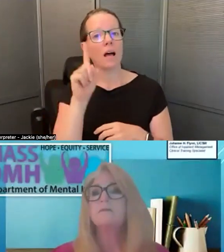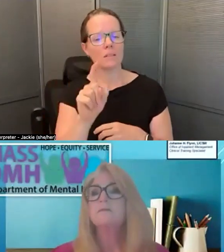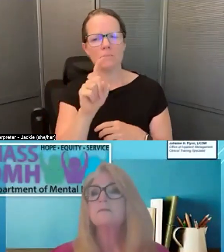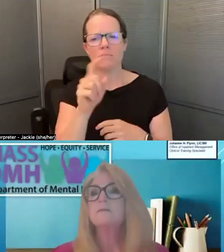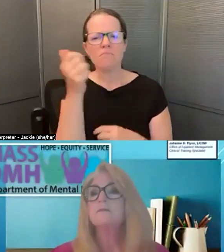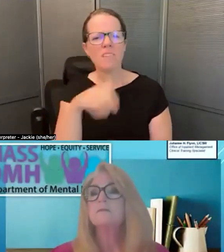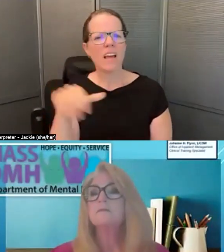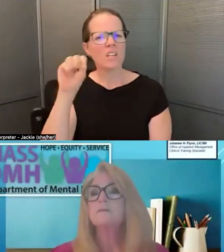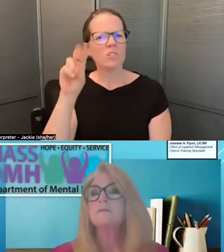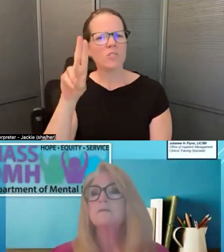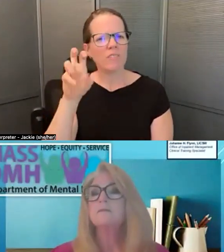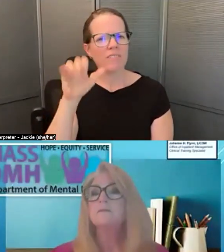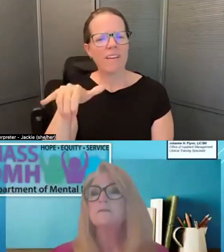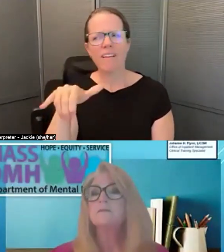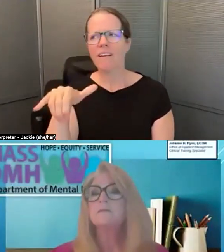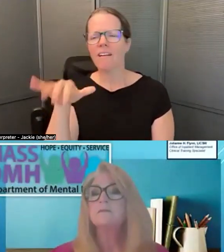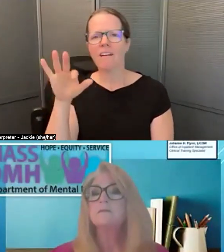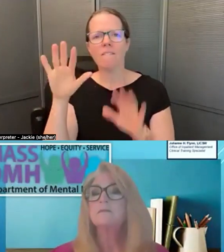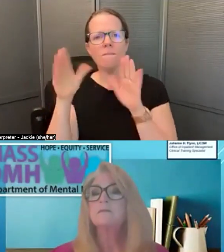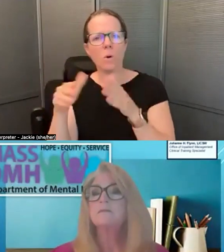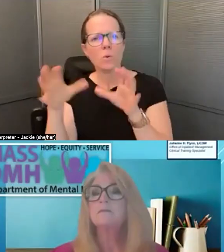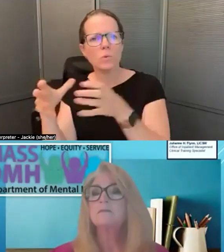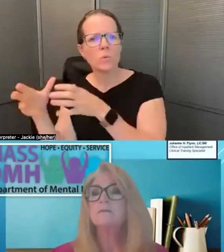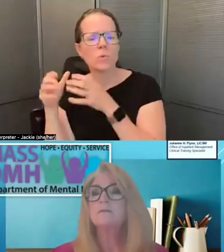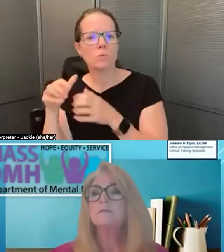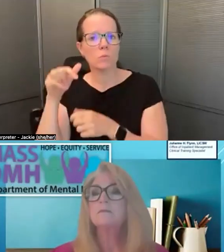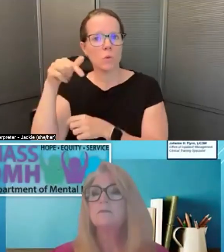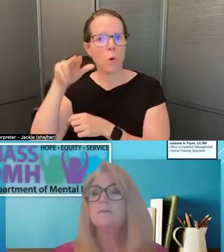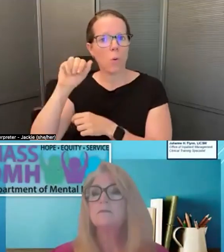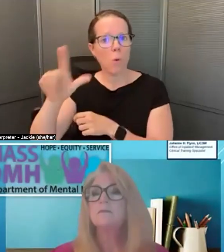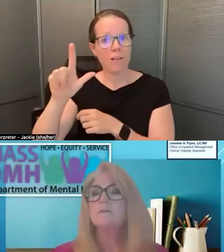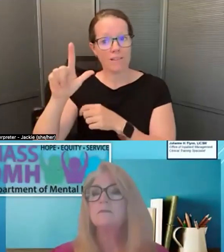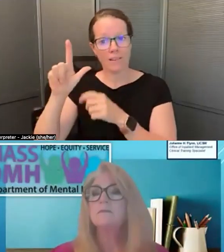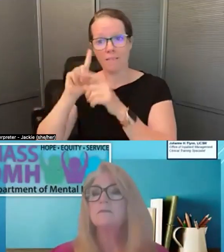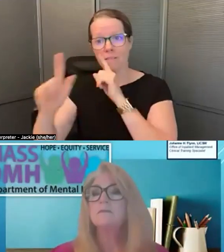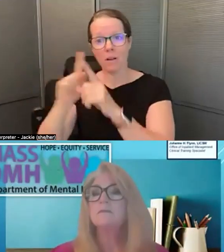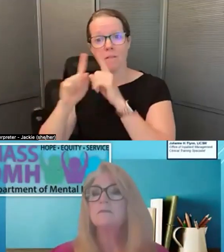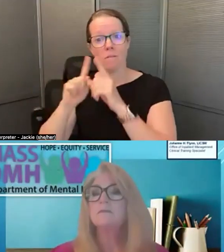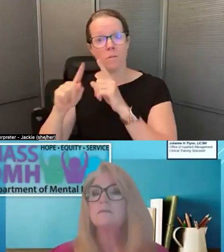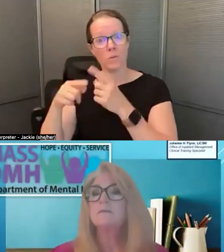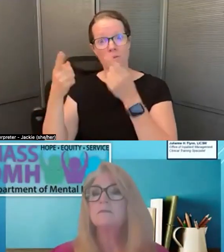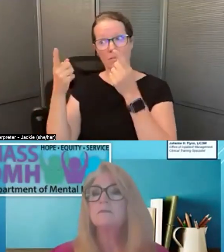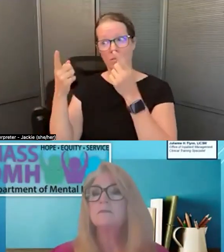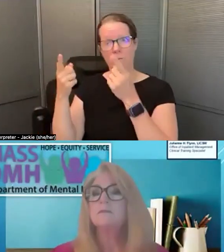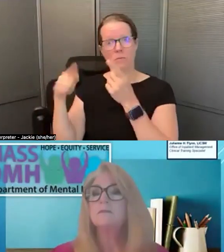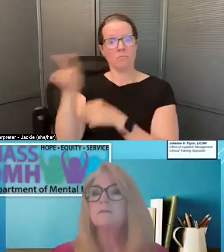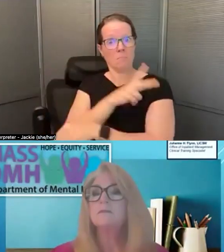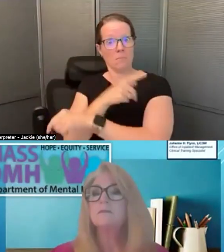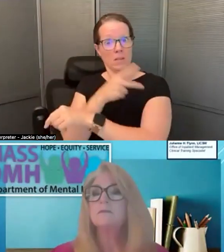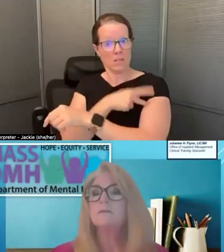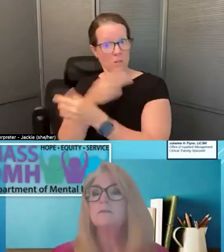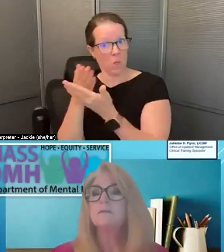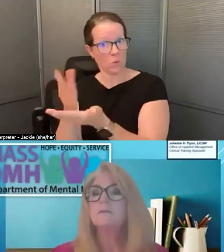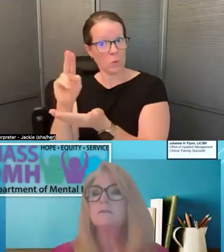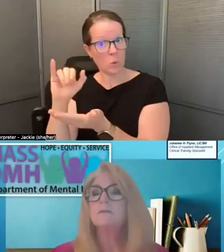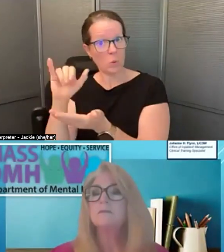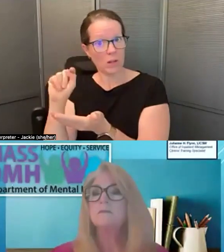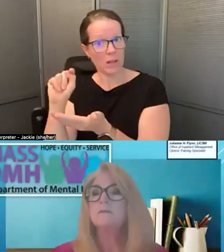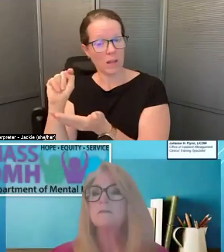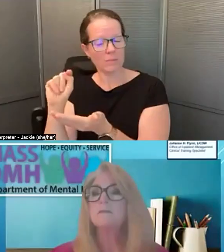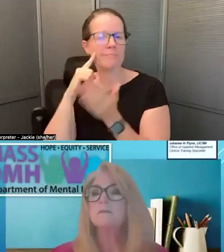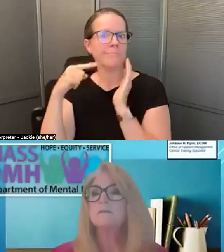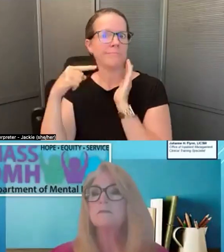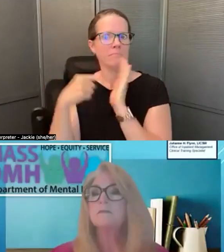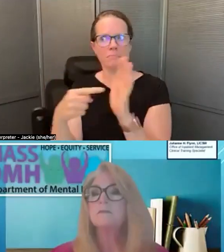focus groups, or qualitative interviews done with patients on these wards? In particular, wouldn't patients have insights